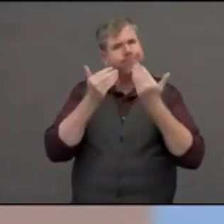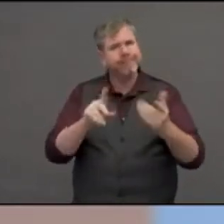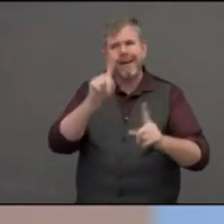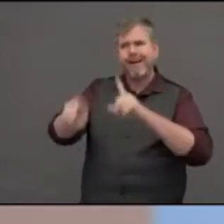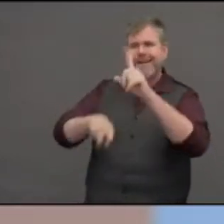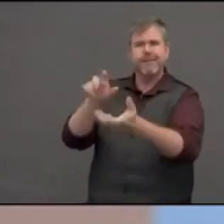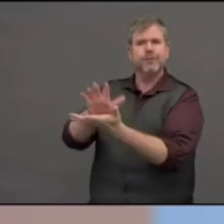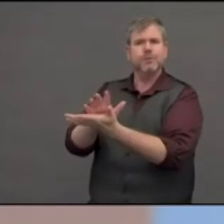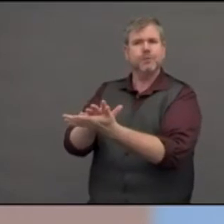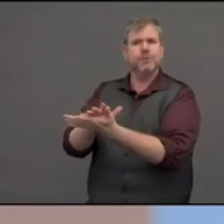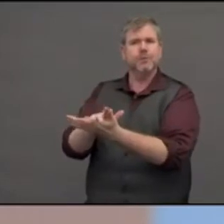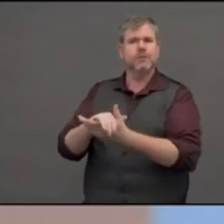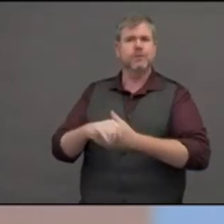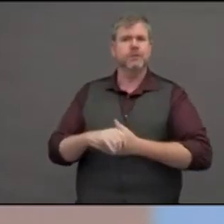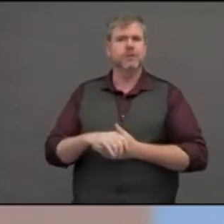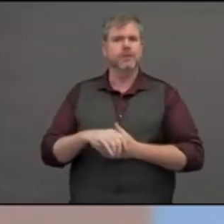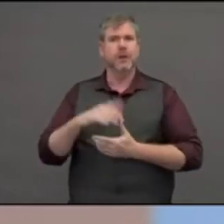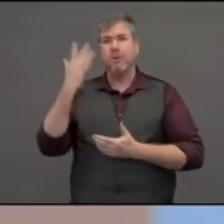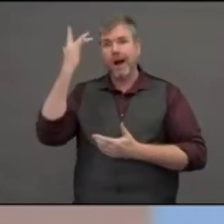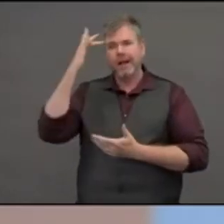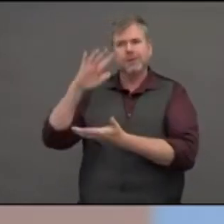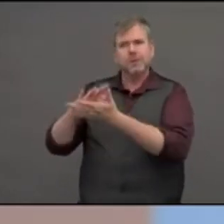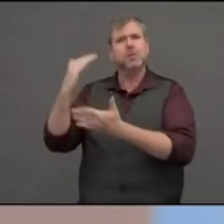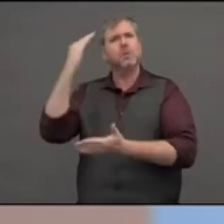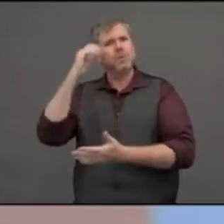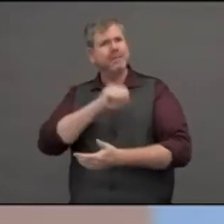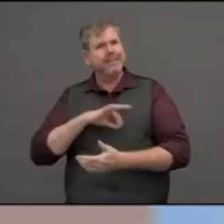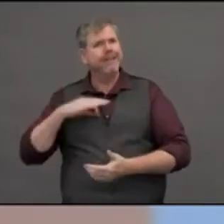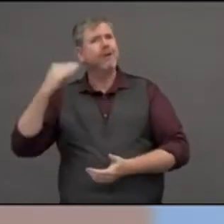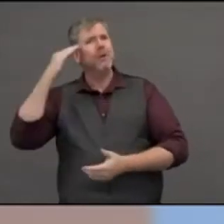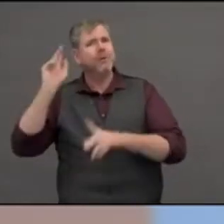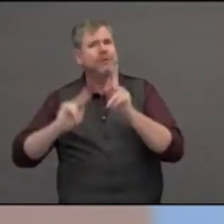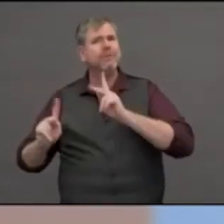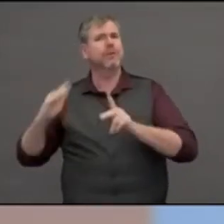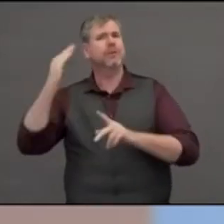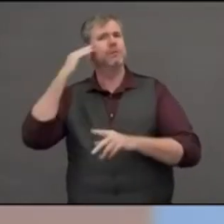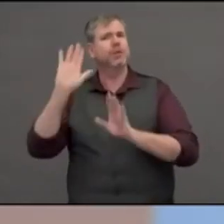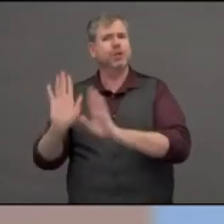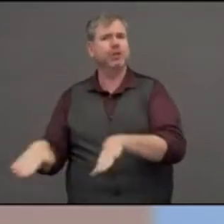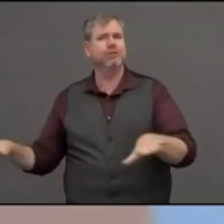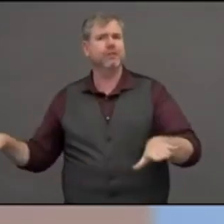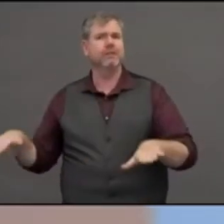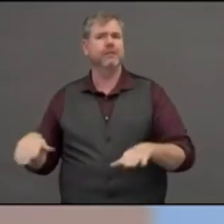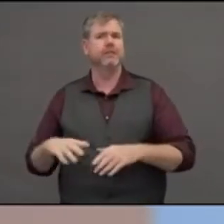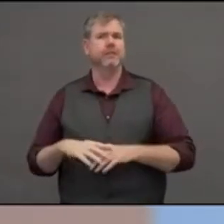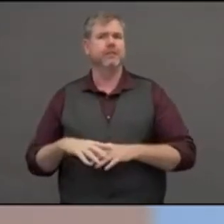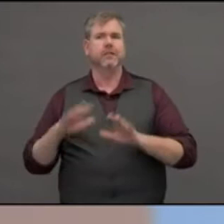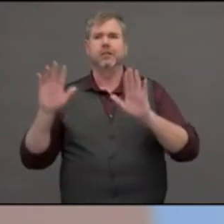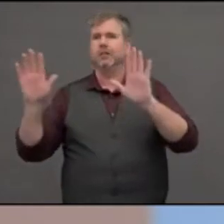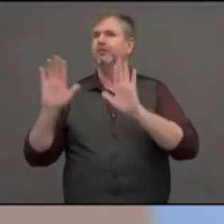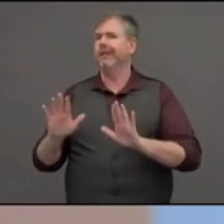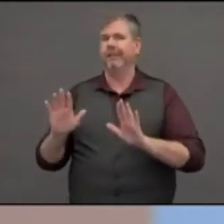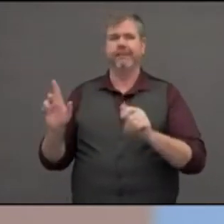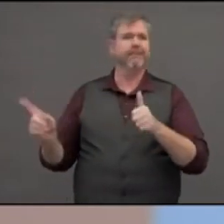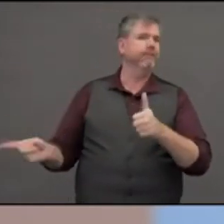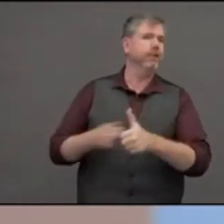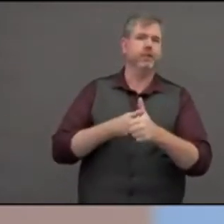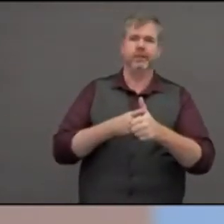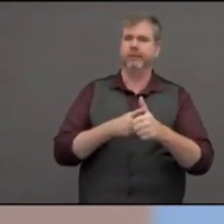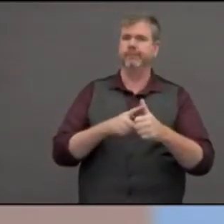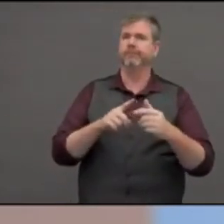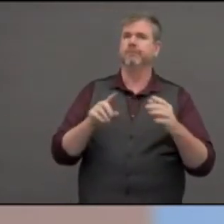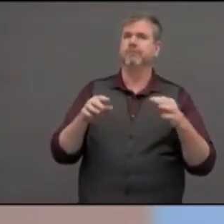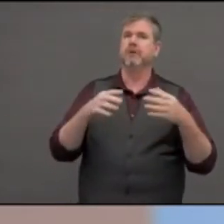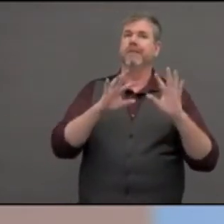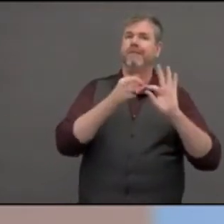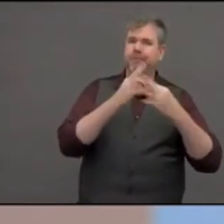they know the staff know them, the staff know their children. It's a great first start to ask their questions and resolve that. If the school doesn't